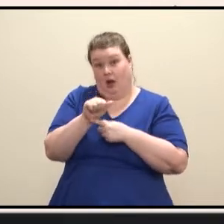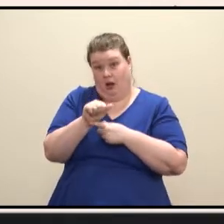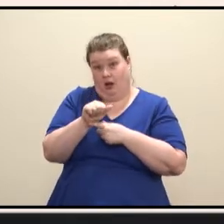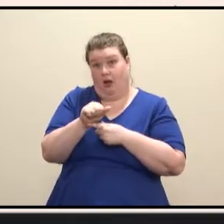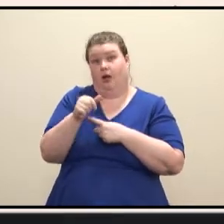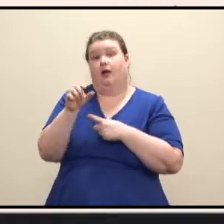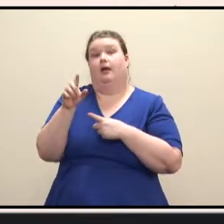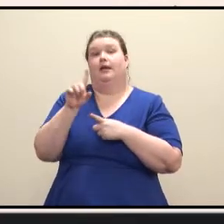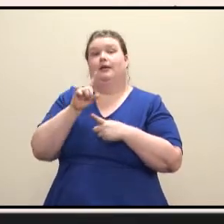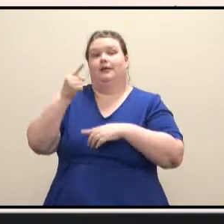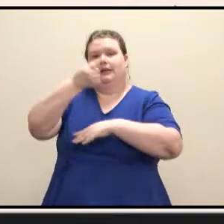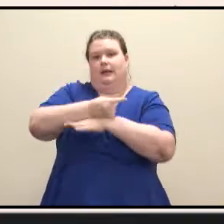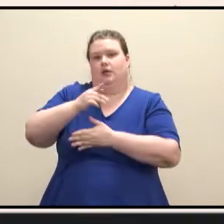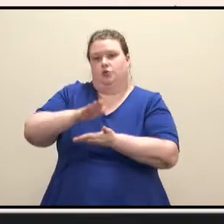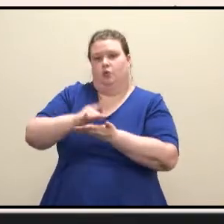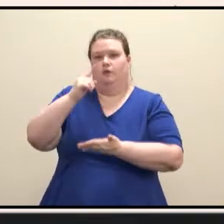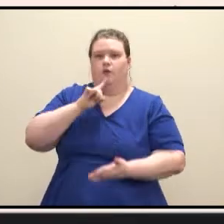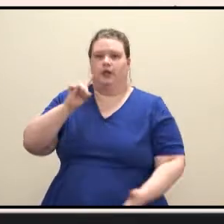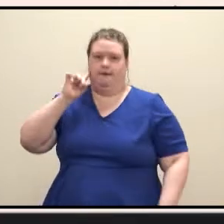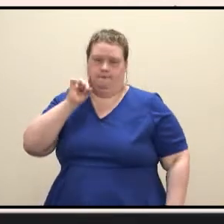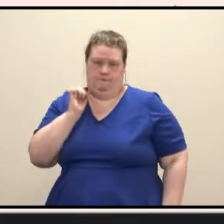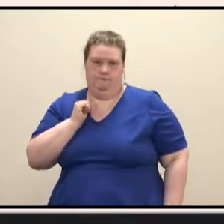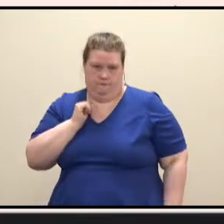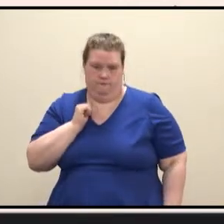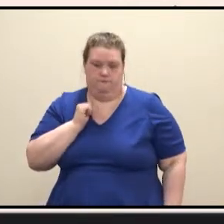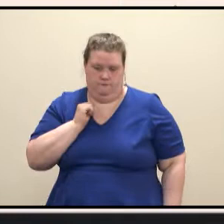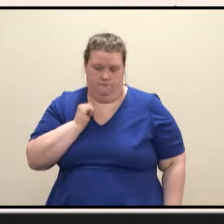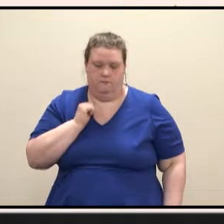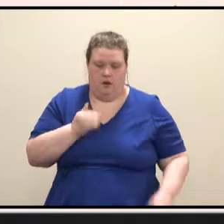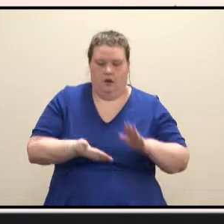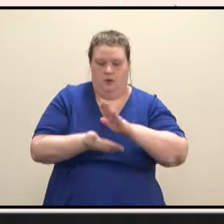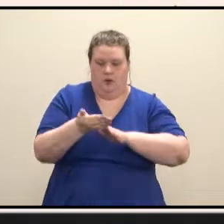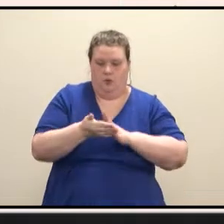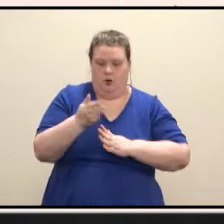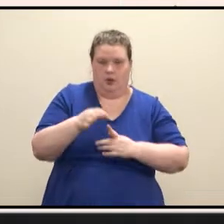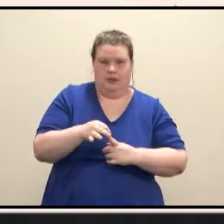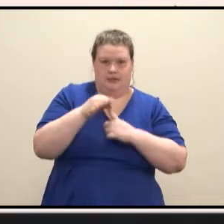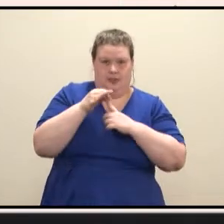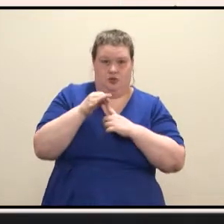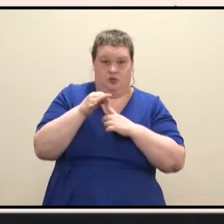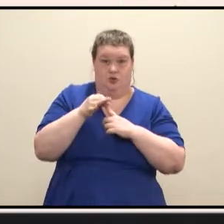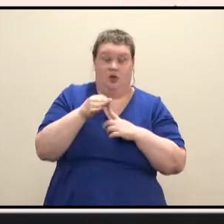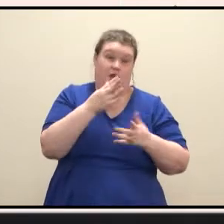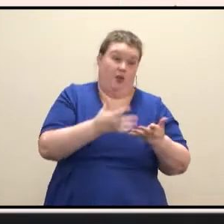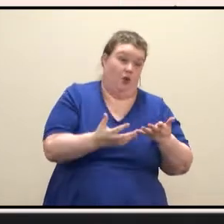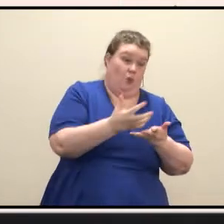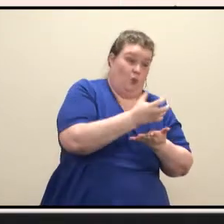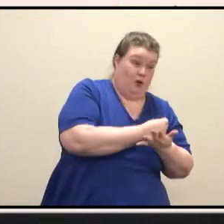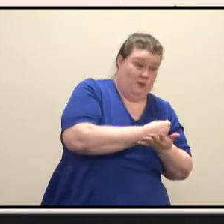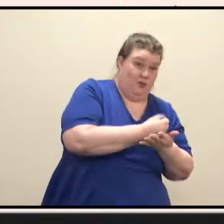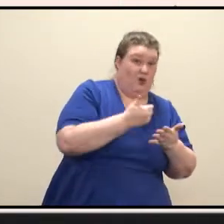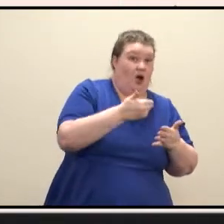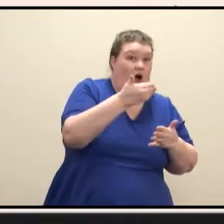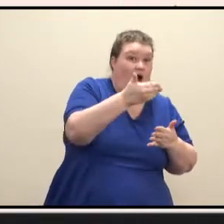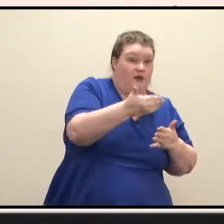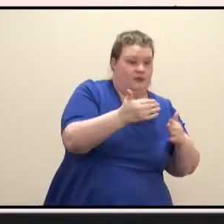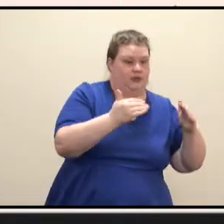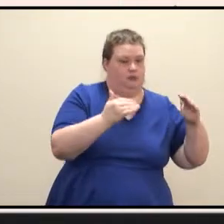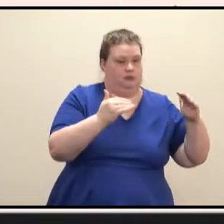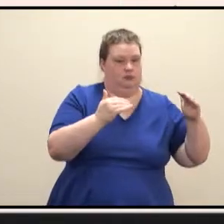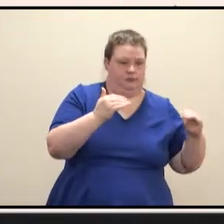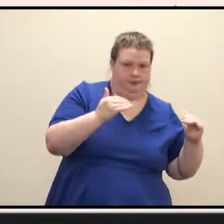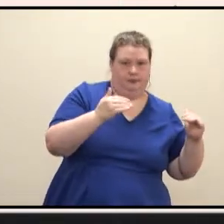the Deaf. Those all run in special revenue funds, and their revenues oftentimes don't cover their expenditures, and so